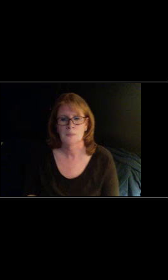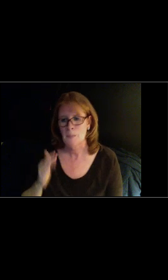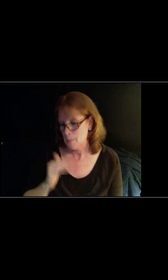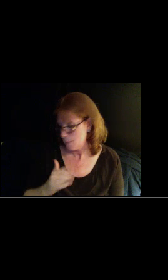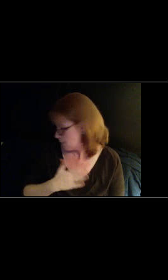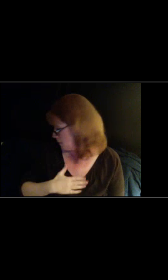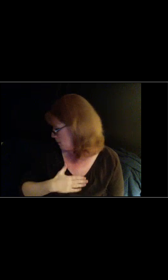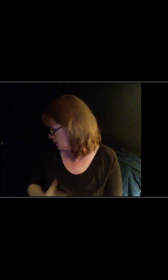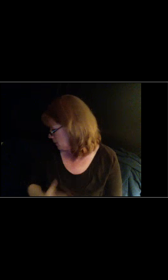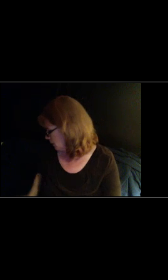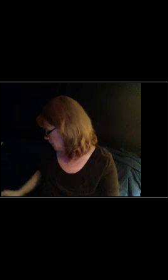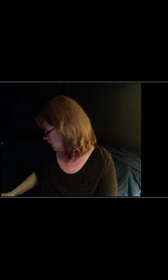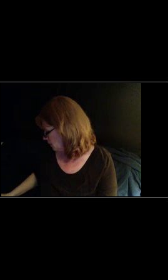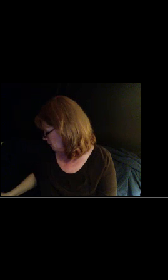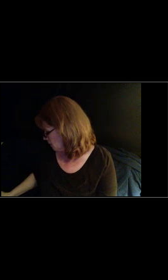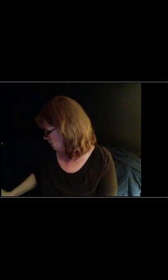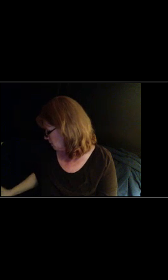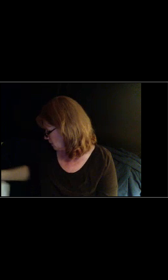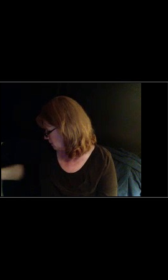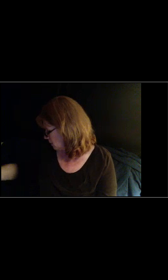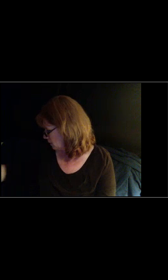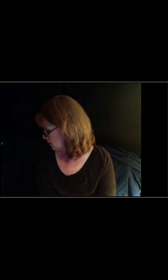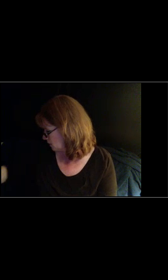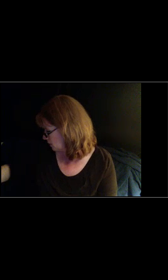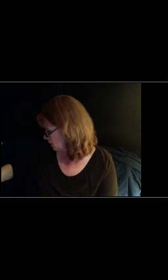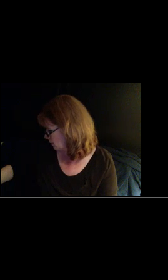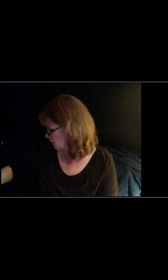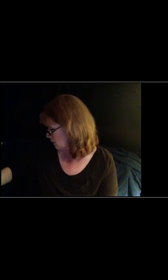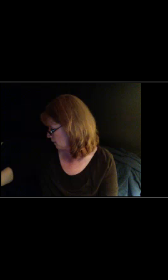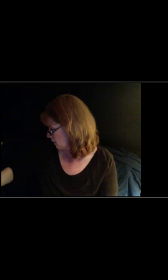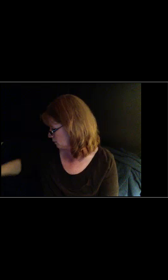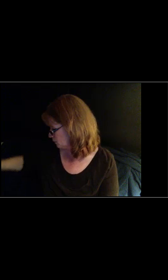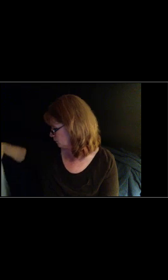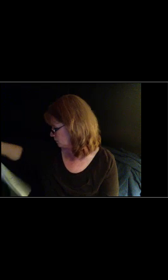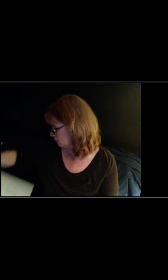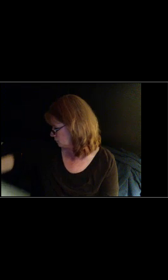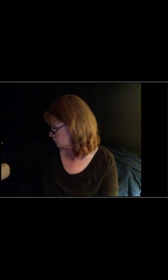But again, that goes back to the concept of descriptive ethics.